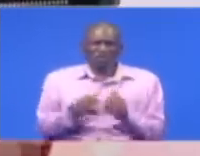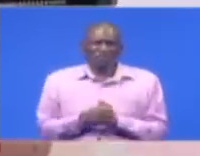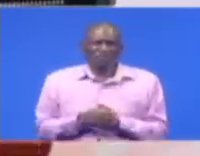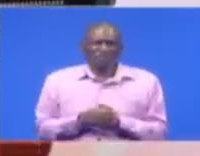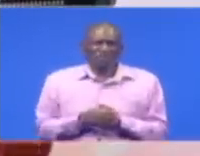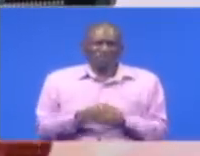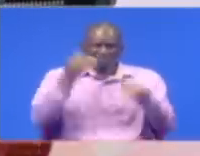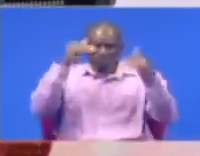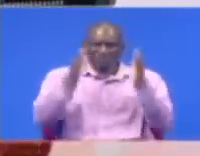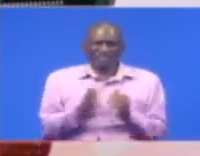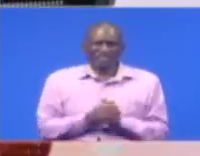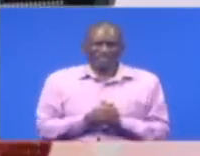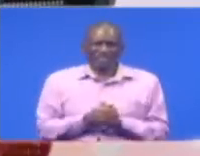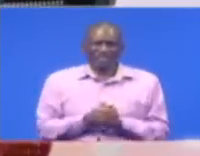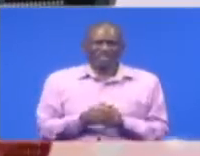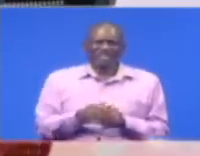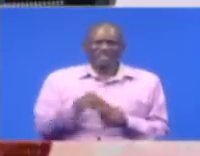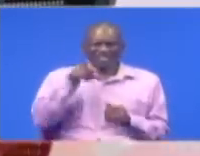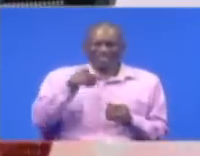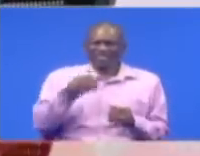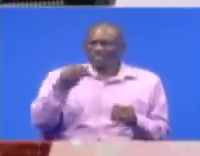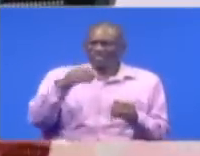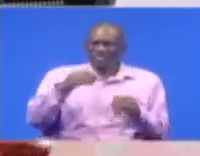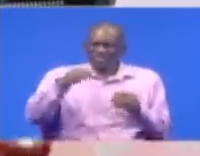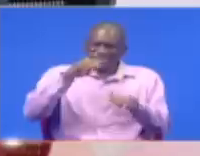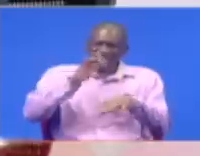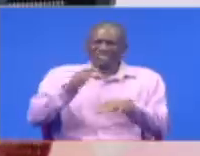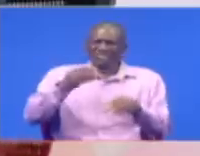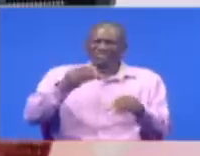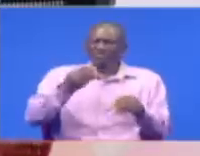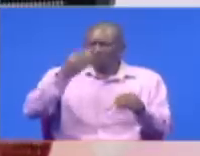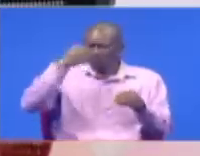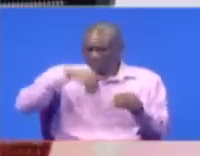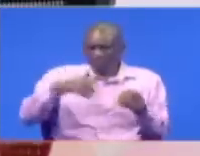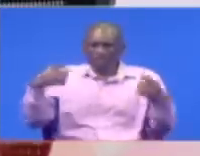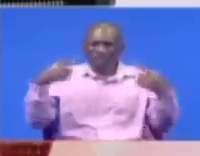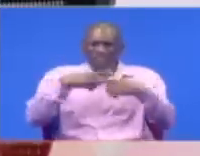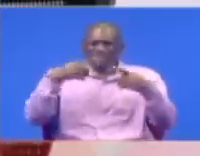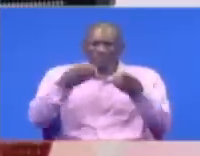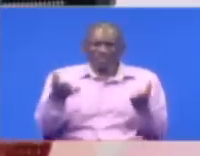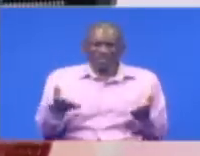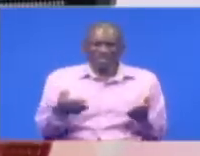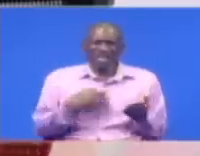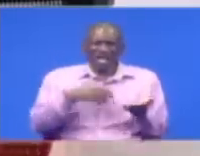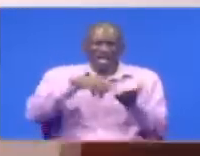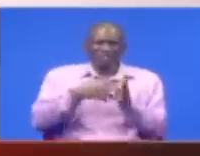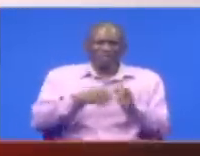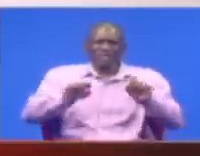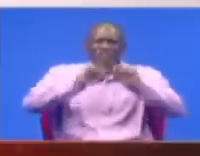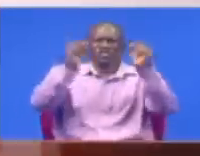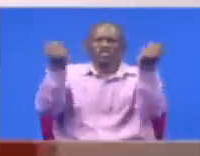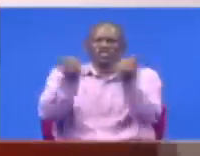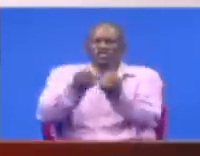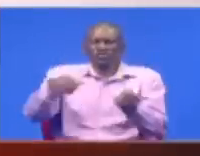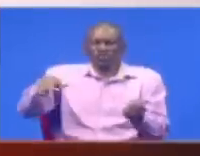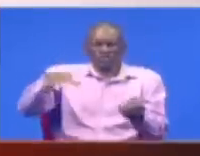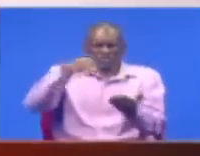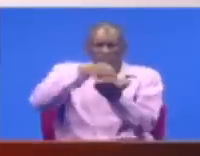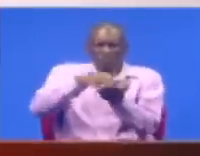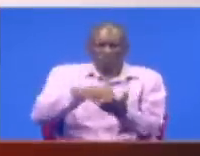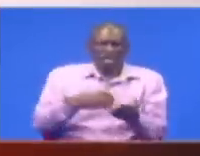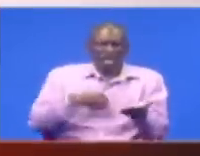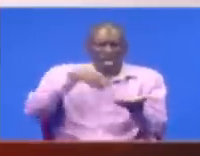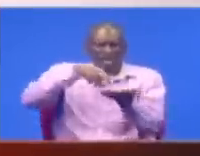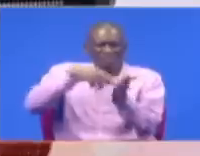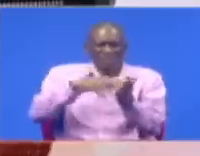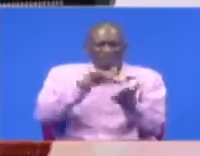Prof, conspicuous consumption has many aspects. I meant social circles. I